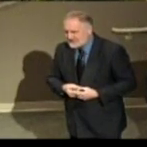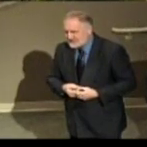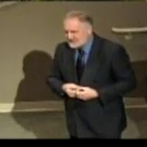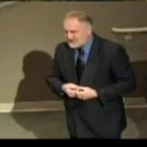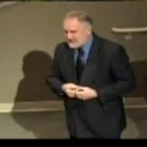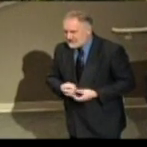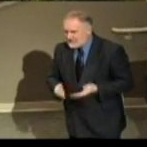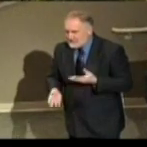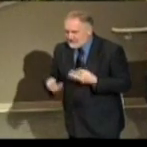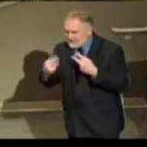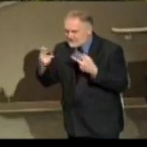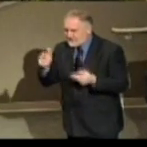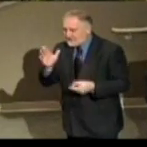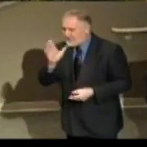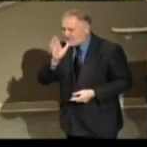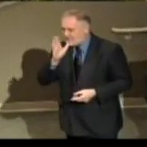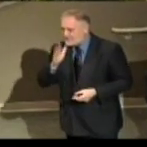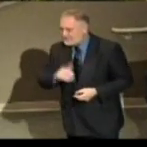Have you ever seen a mother